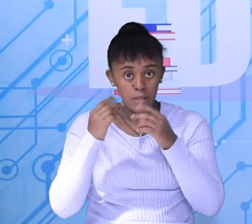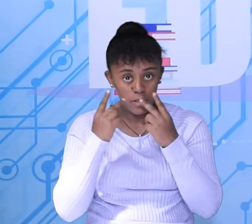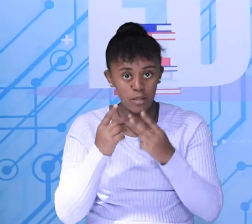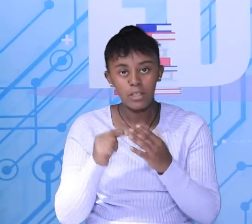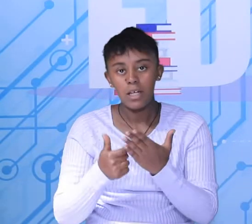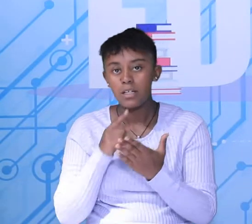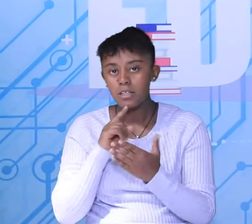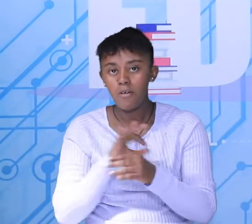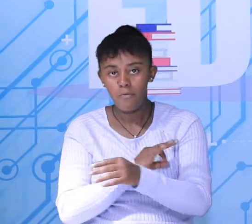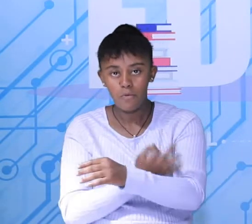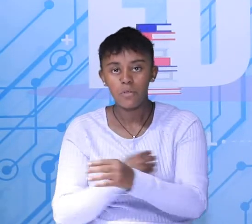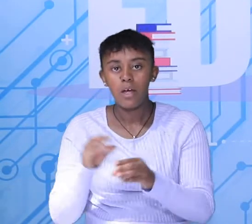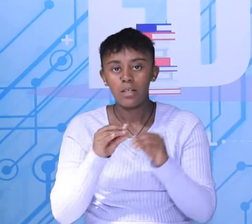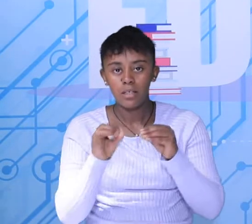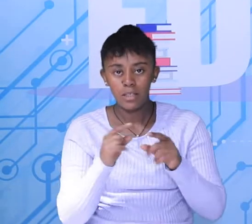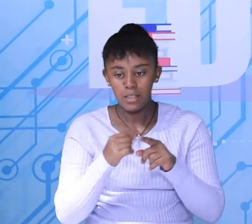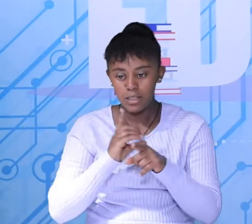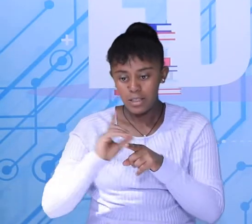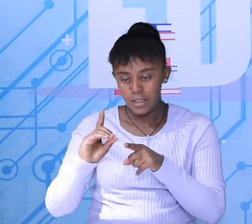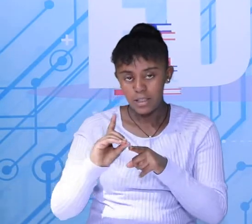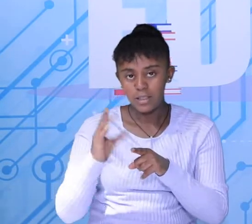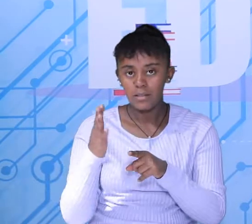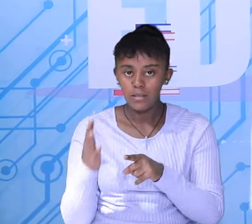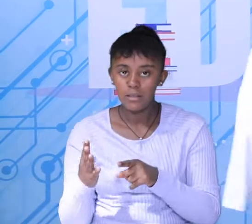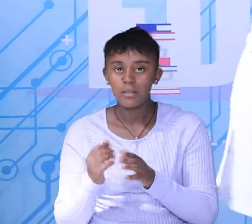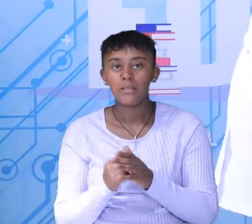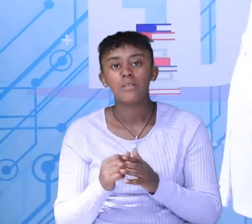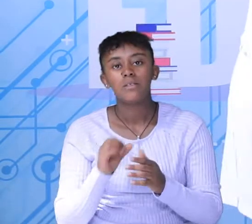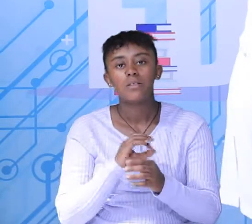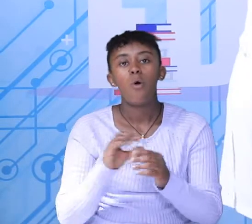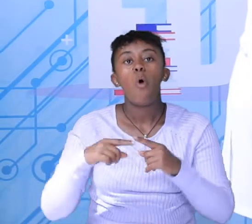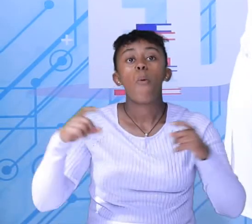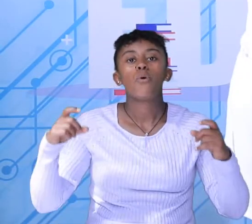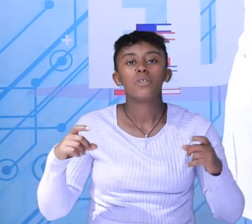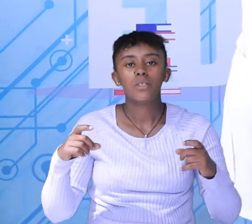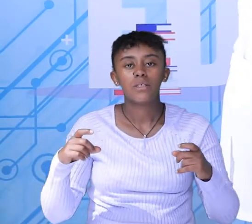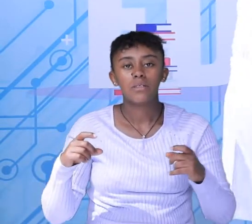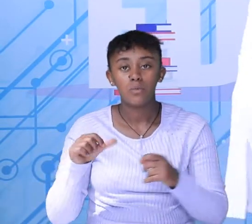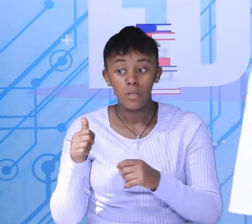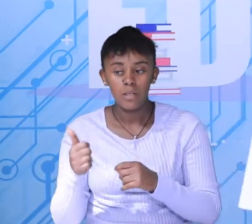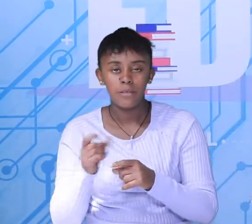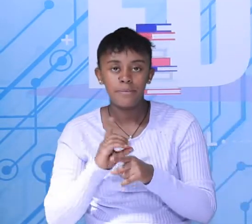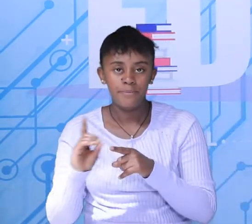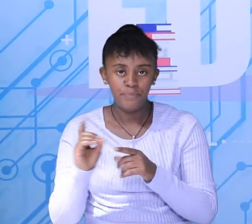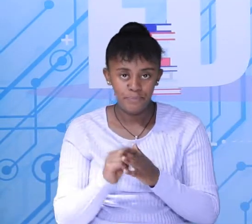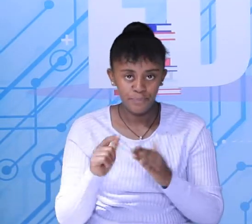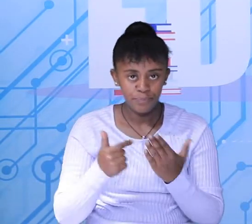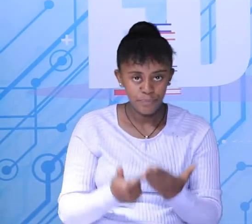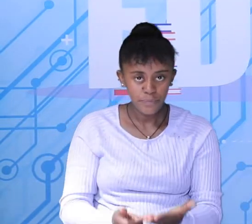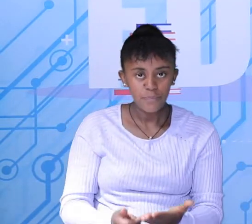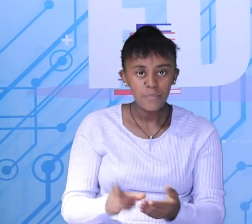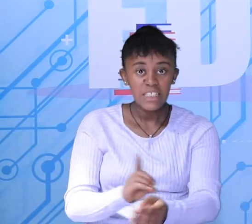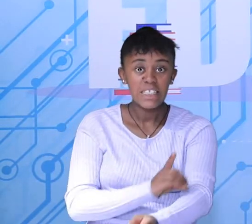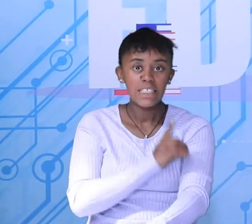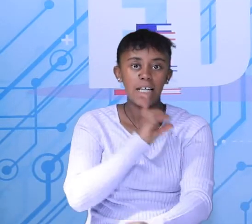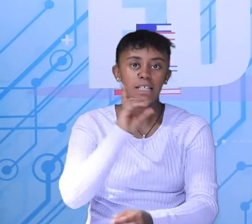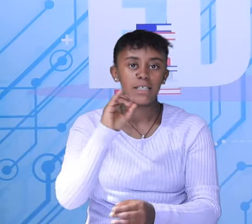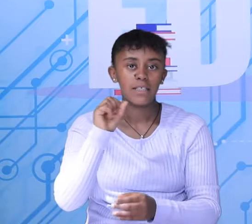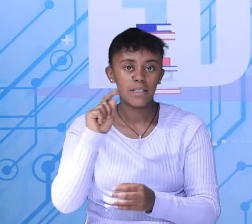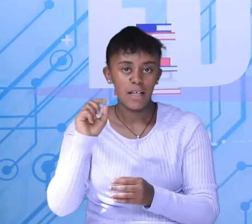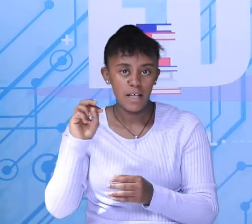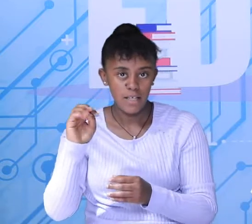sine theta. This should be the way how to determine the magnitude of the force for a current carrying conductor immersed in a uniform magnetic